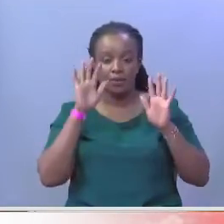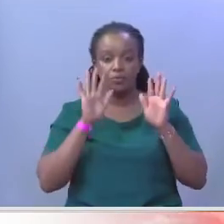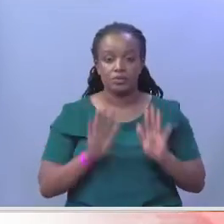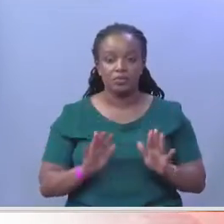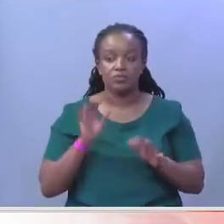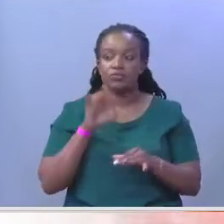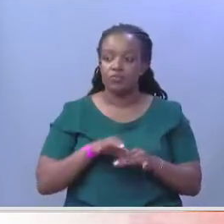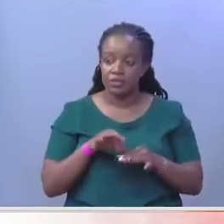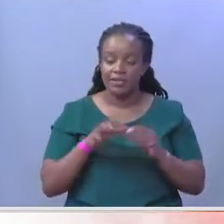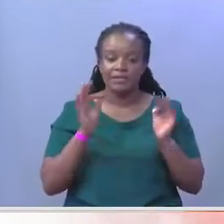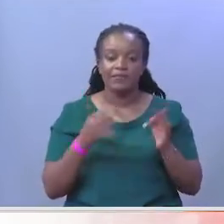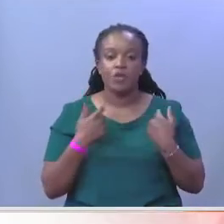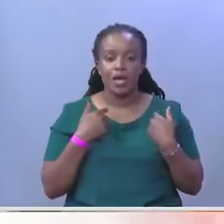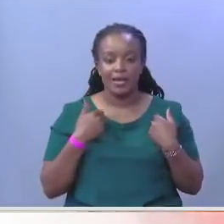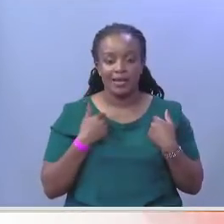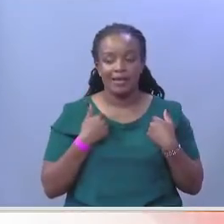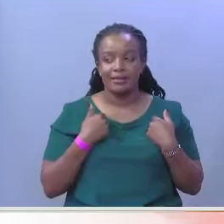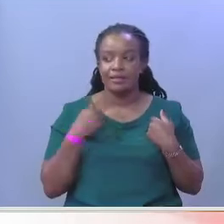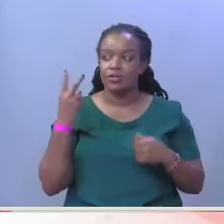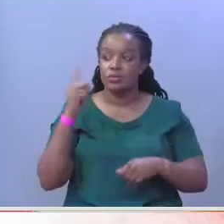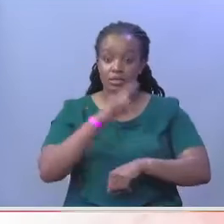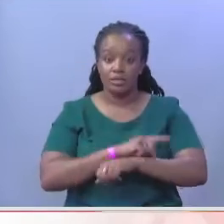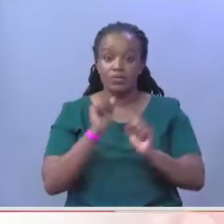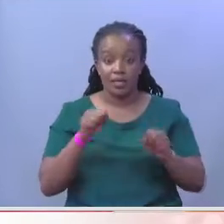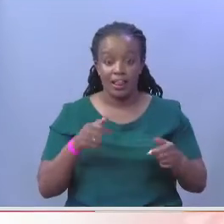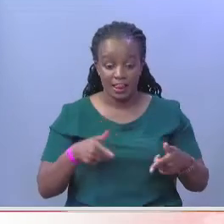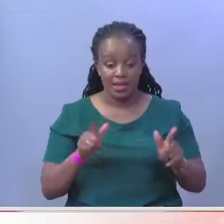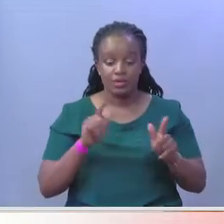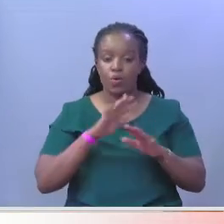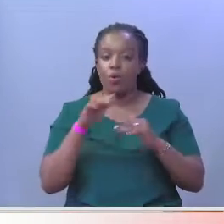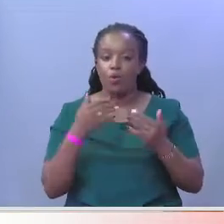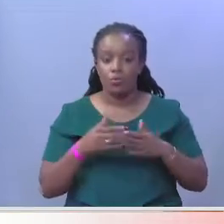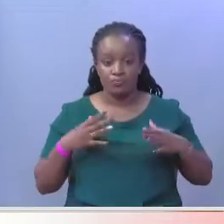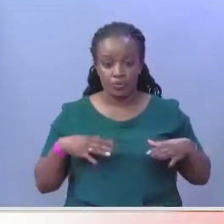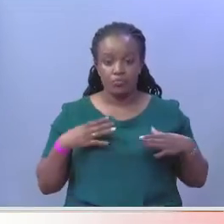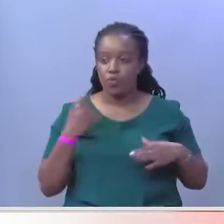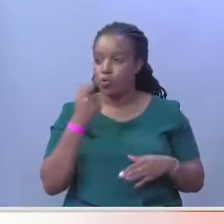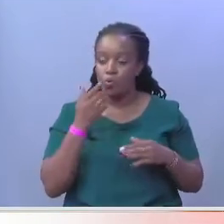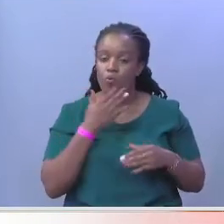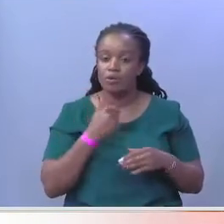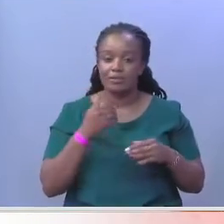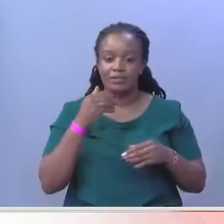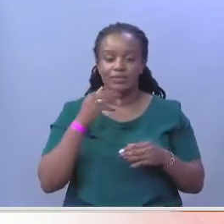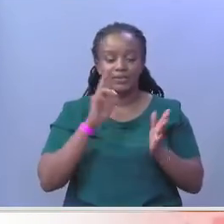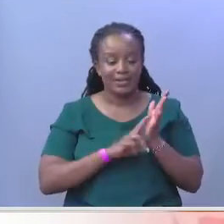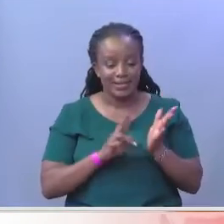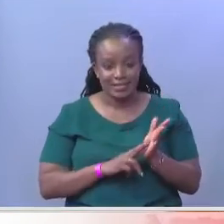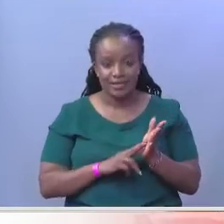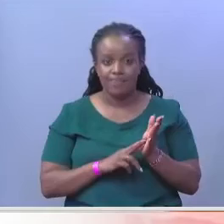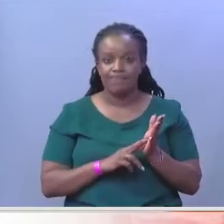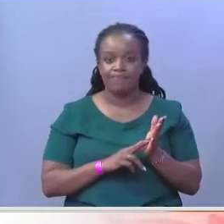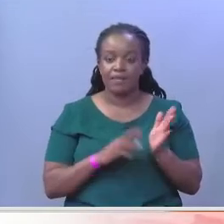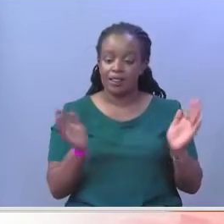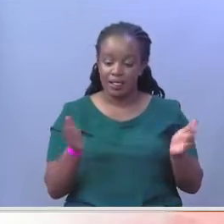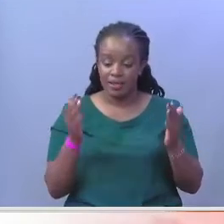registration exercise of only 2 days, you would actually net everyone who wanted to register. Encouraged IEBC to